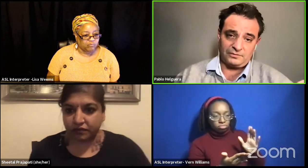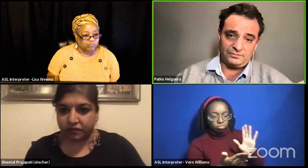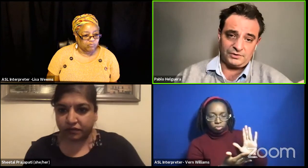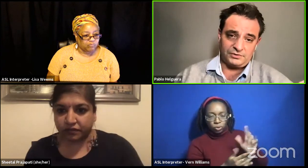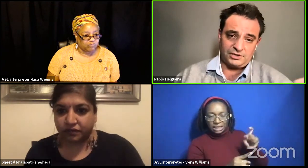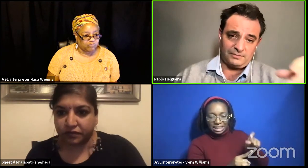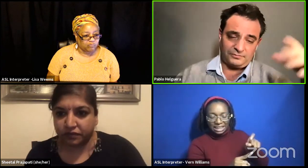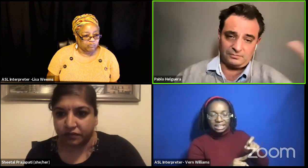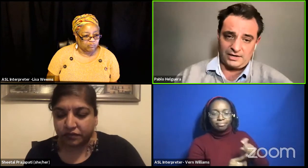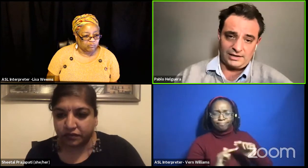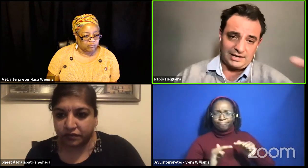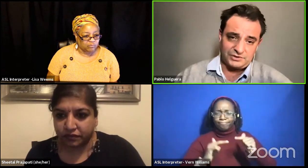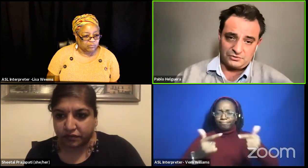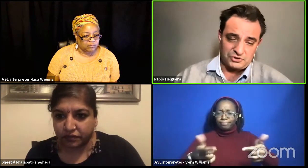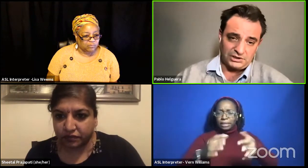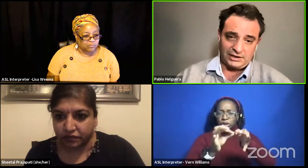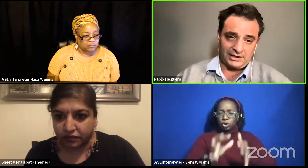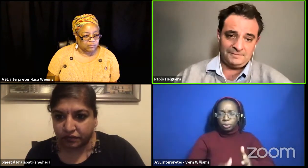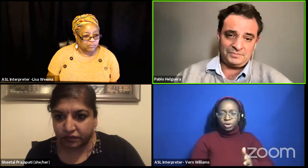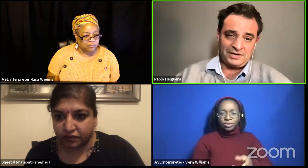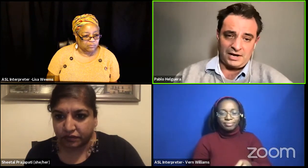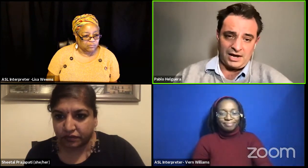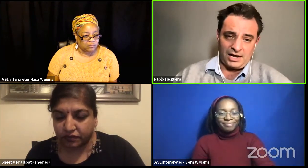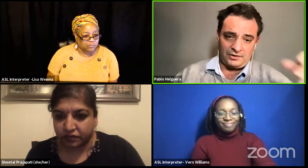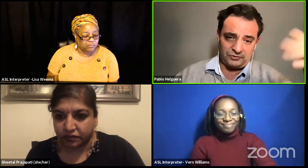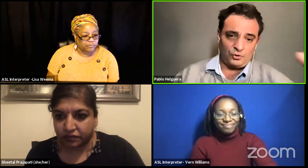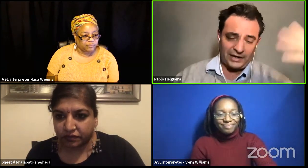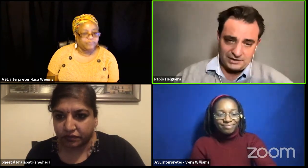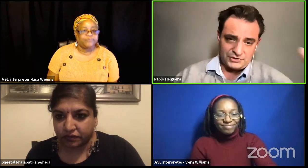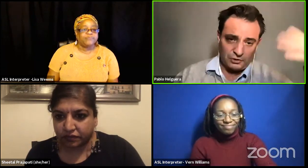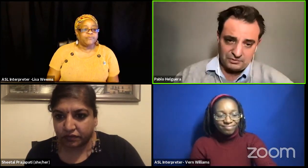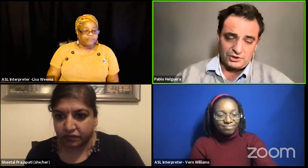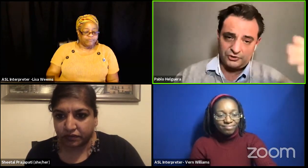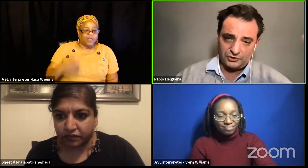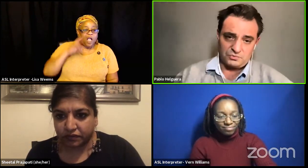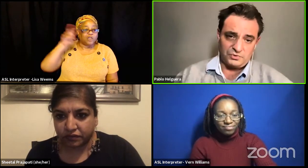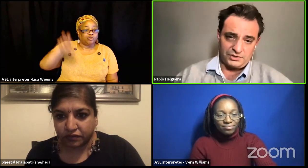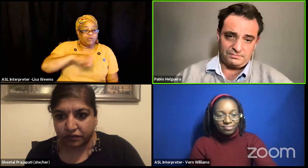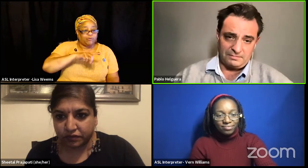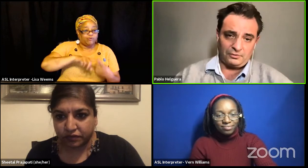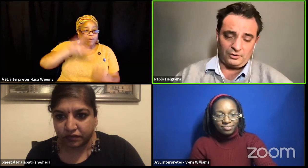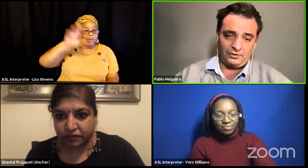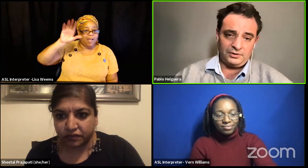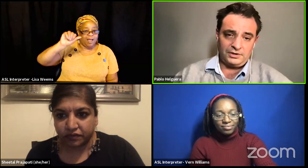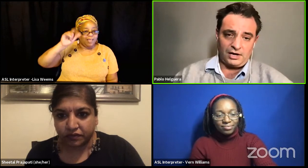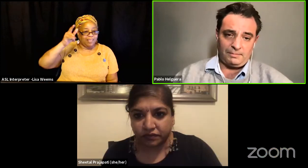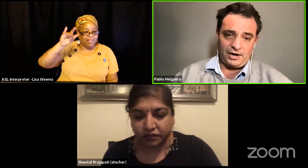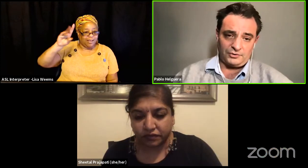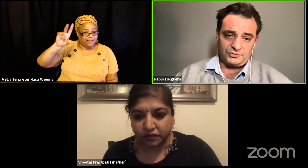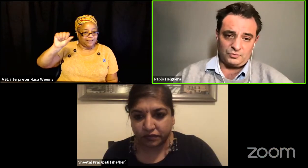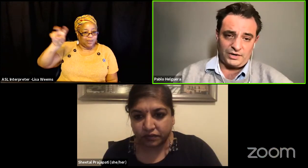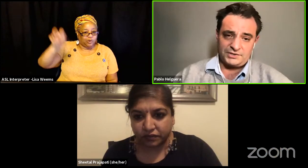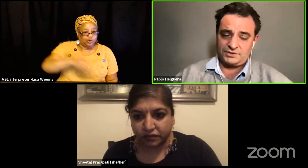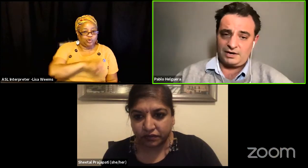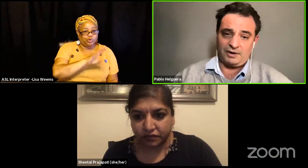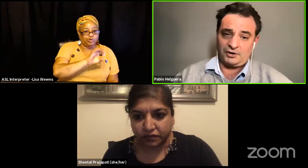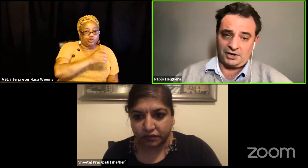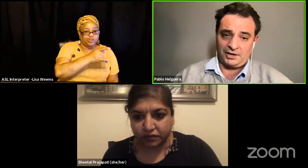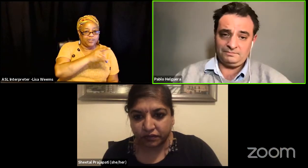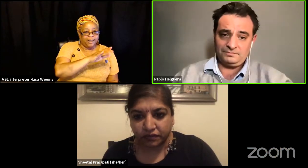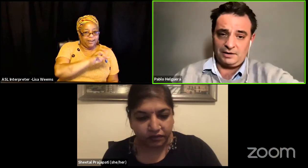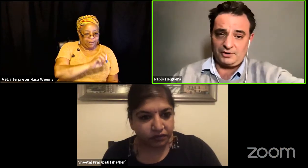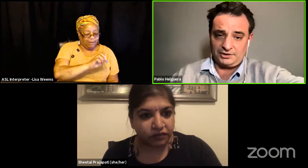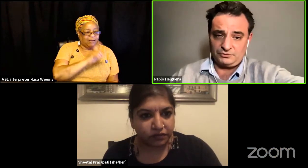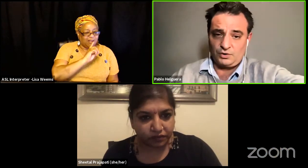drive from Alaska to Chile, organizing conversations with people about what is